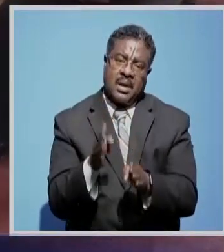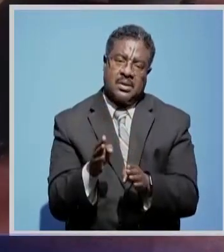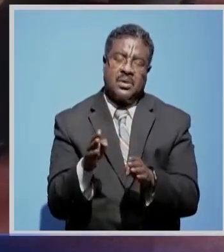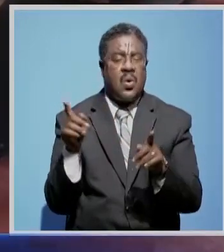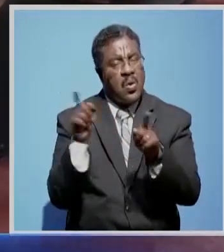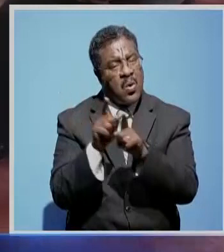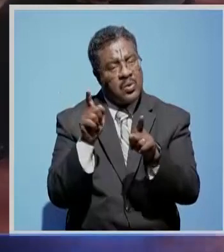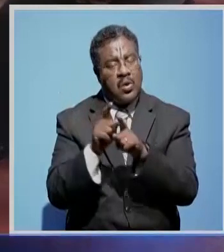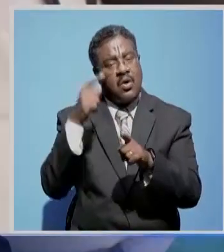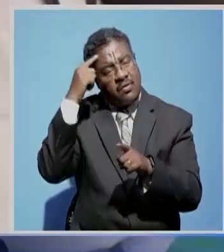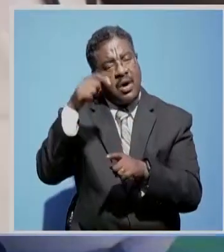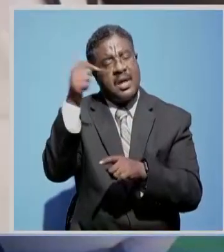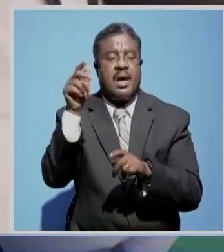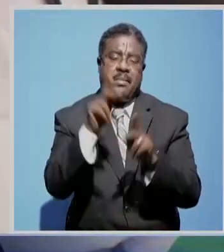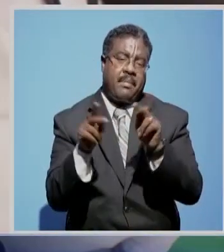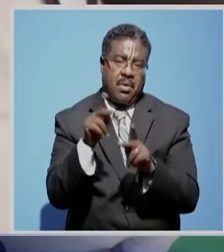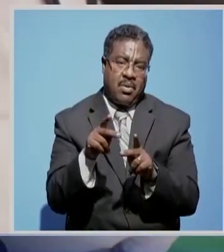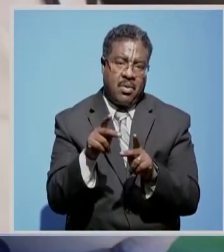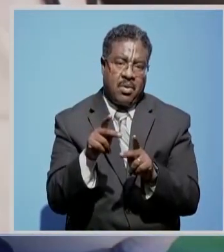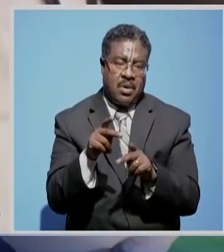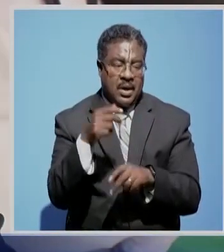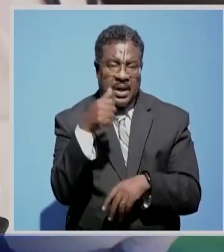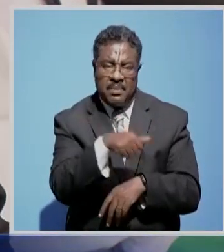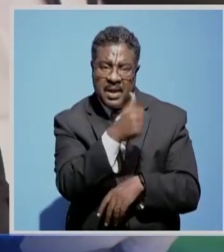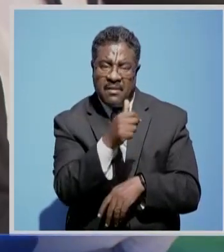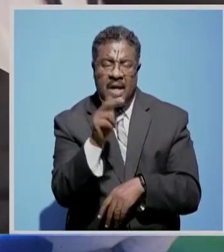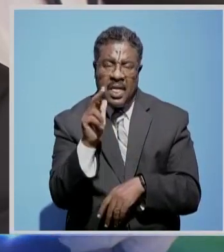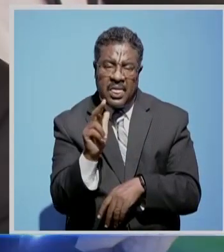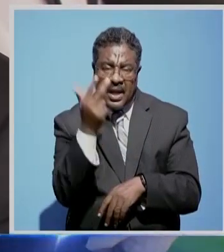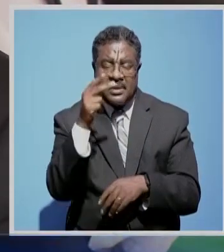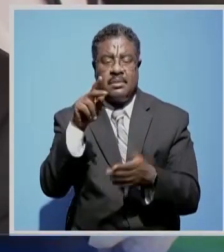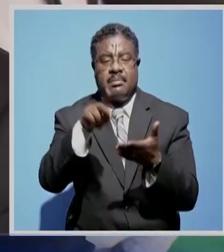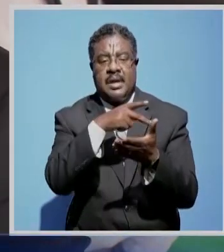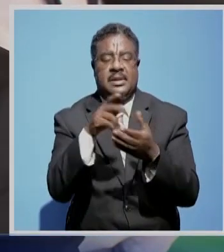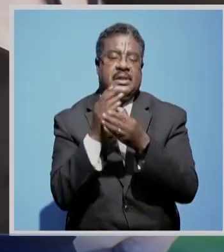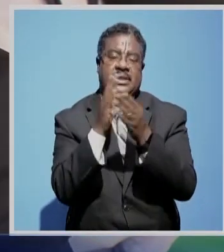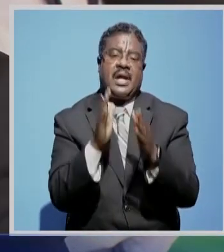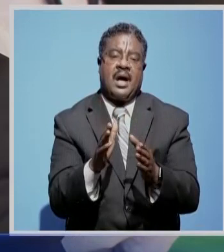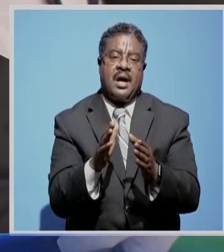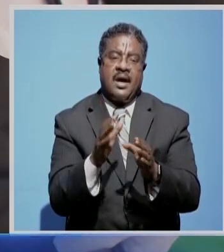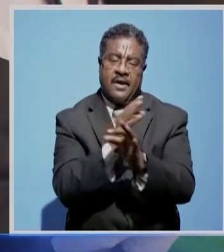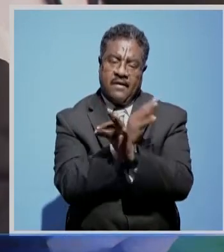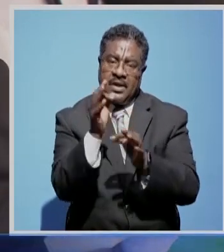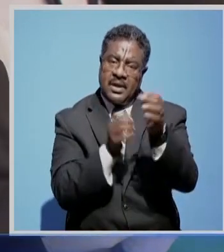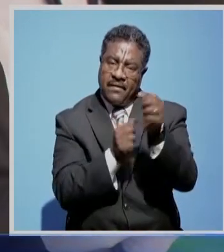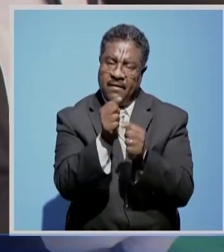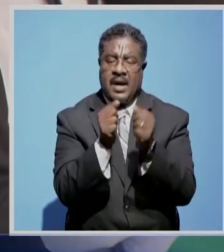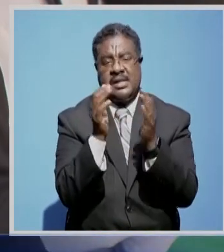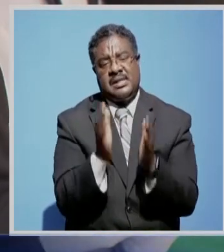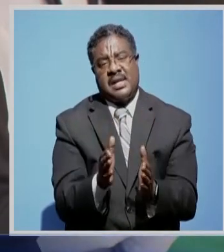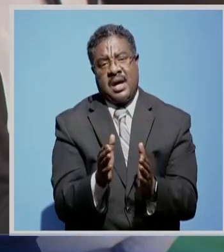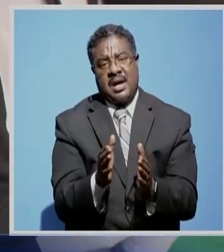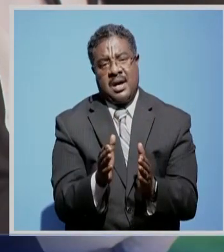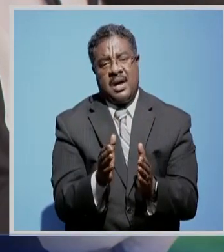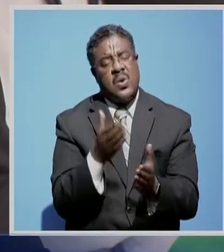He was a steadfast leader, a freedom fighter, an exemplary